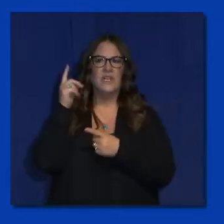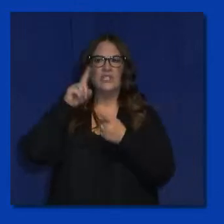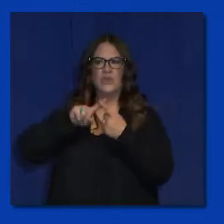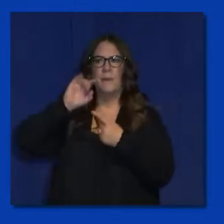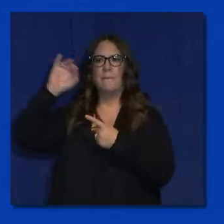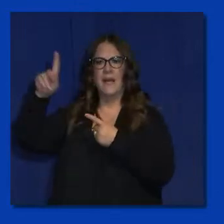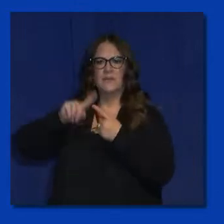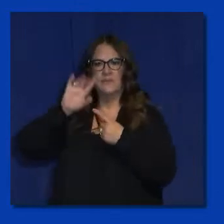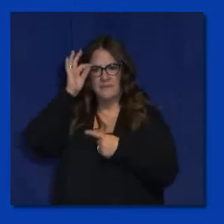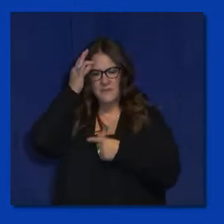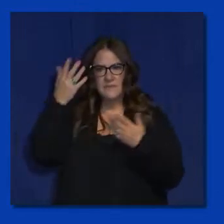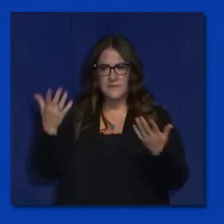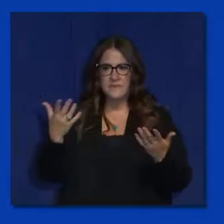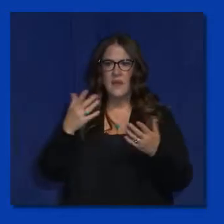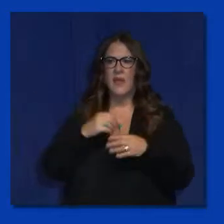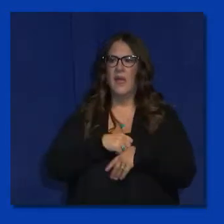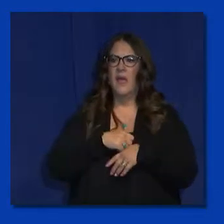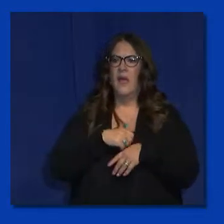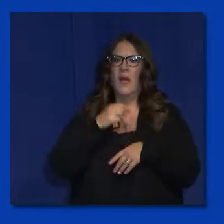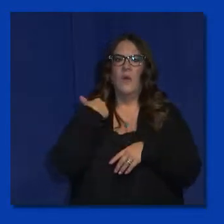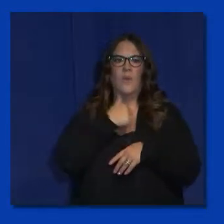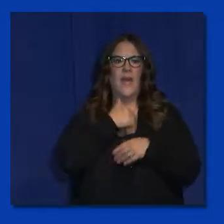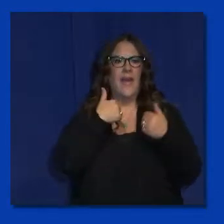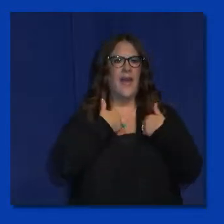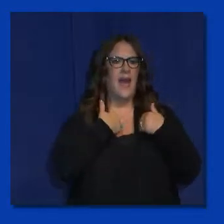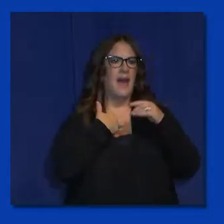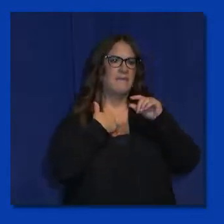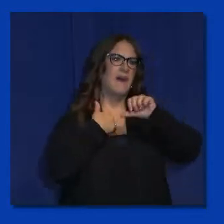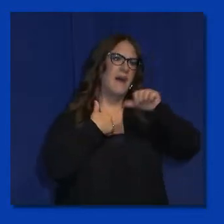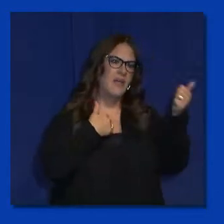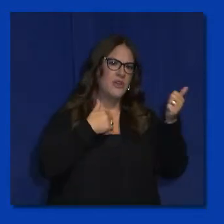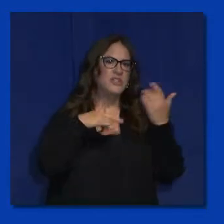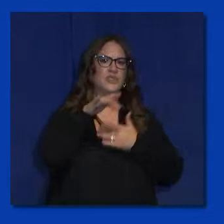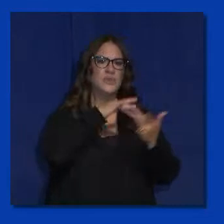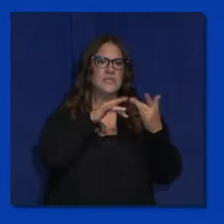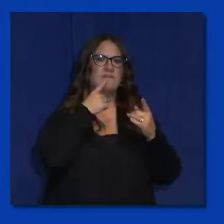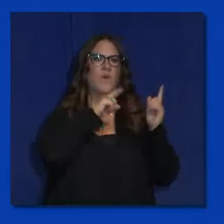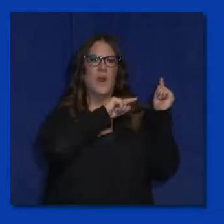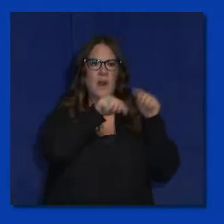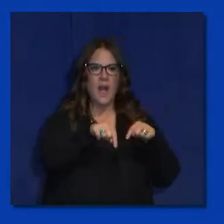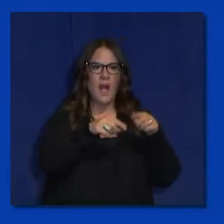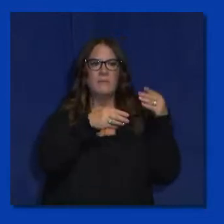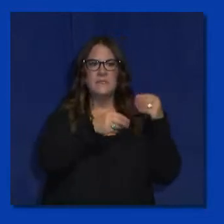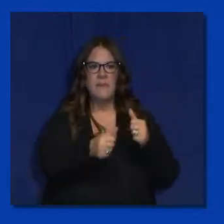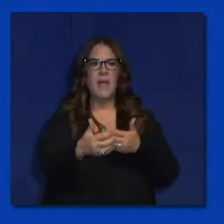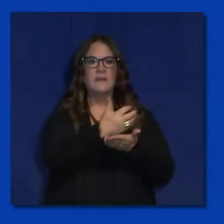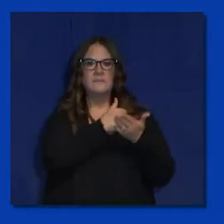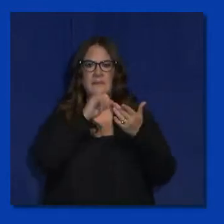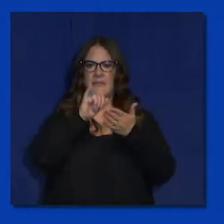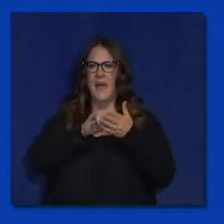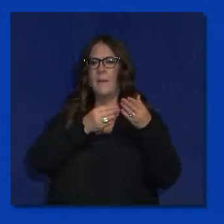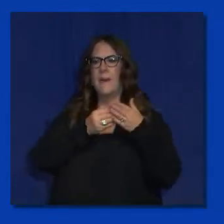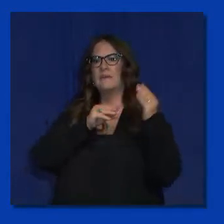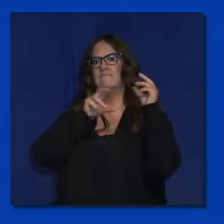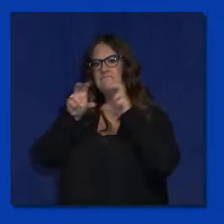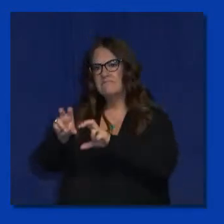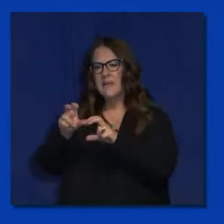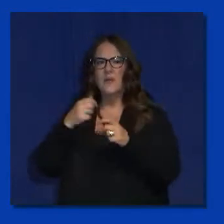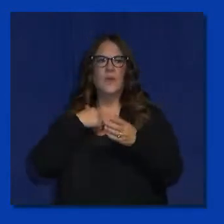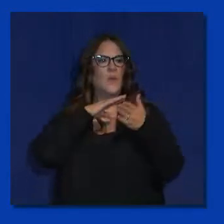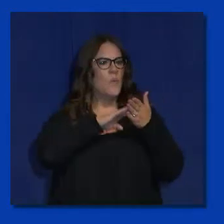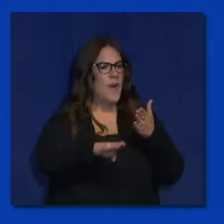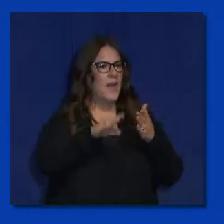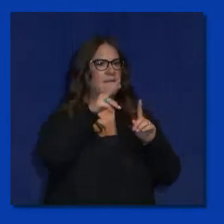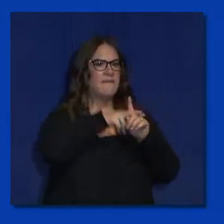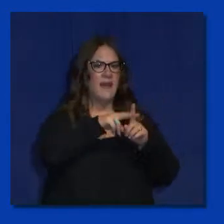to get tourists back in the state, build off that $95 million from the prior year, doing another $45 million we're proposing this year, waiving filing fees